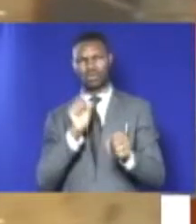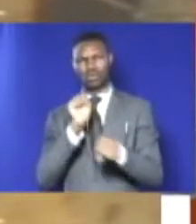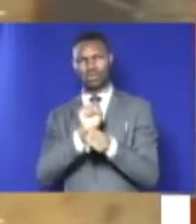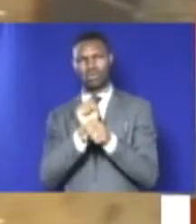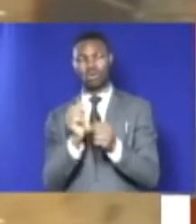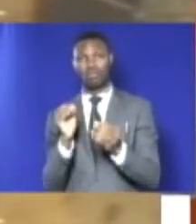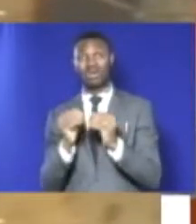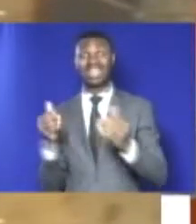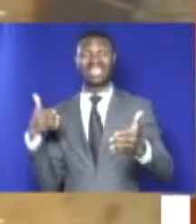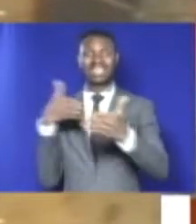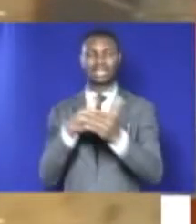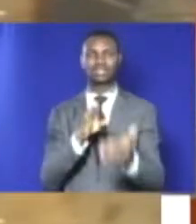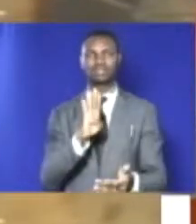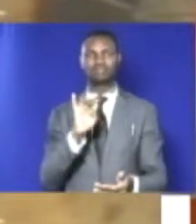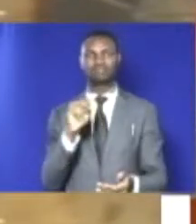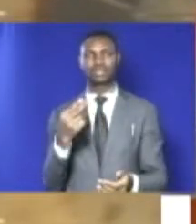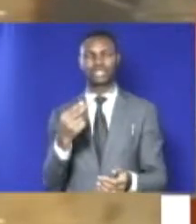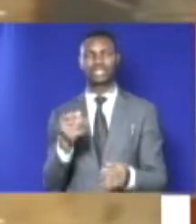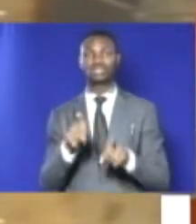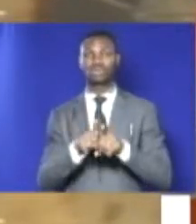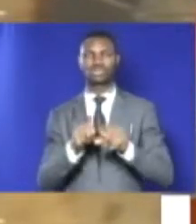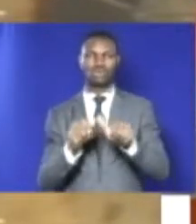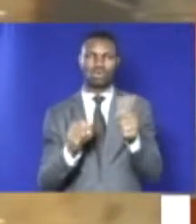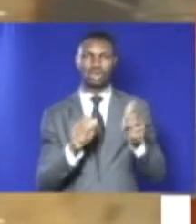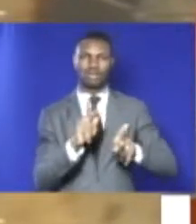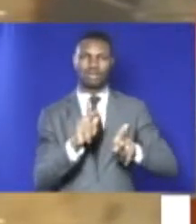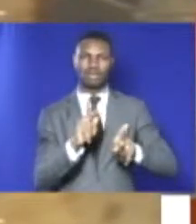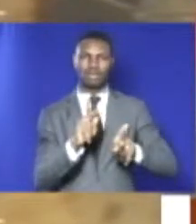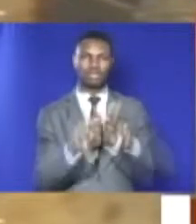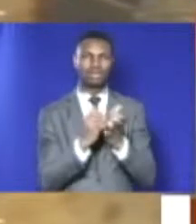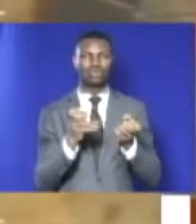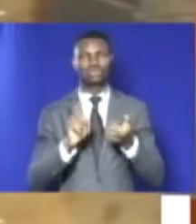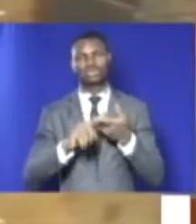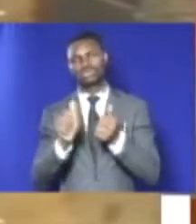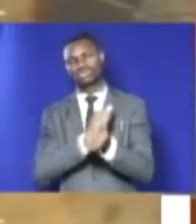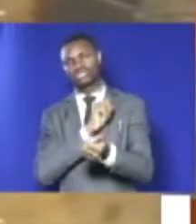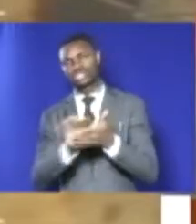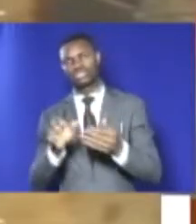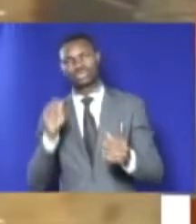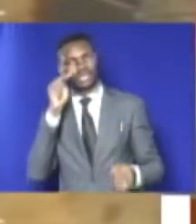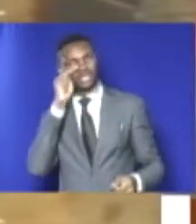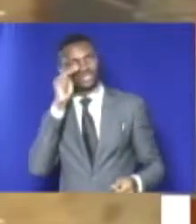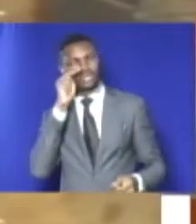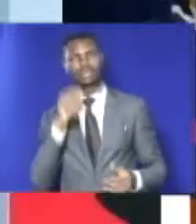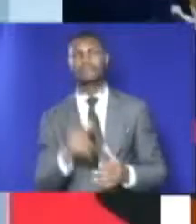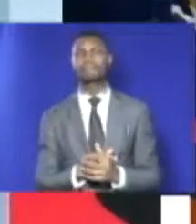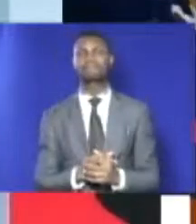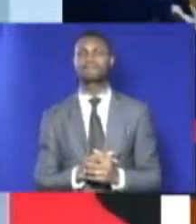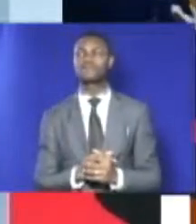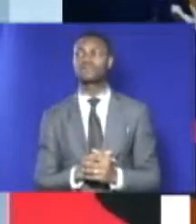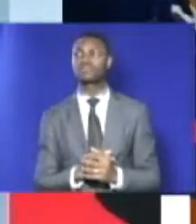terrorists and all other criminal elements threatening the peace and security of the country.